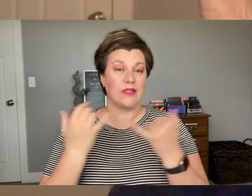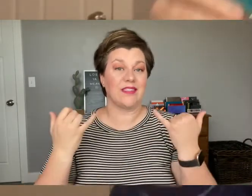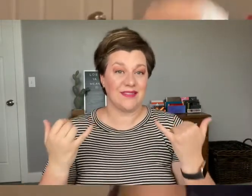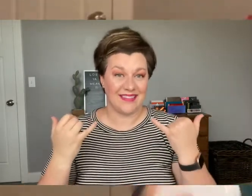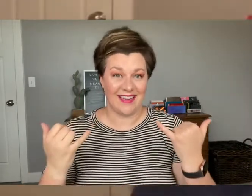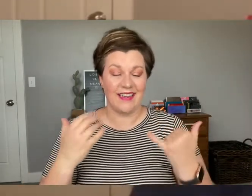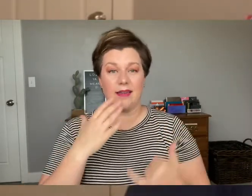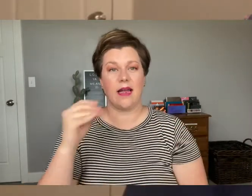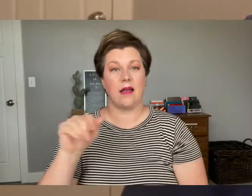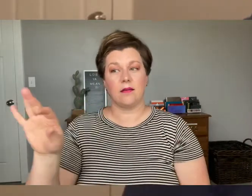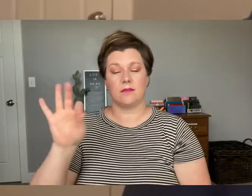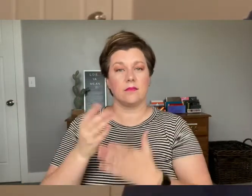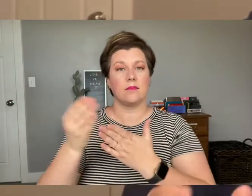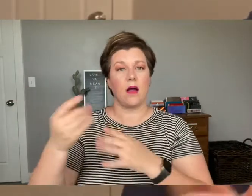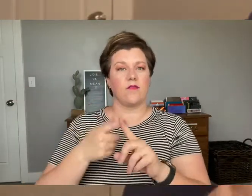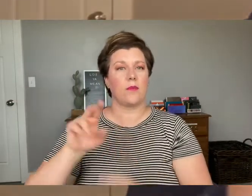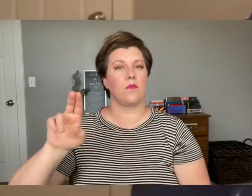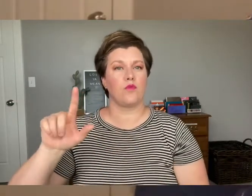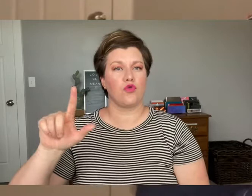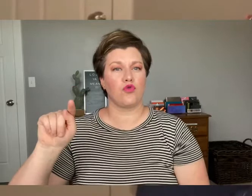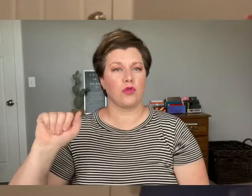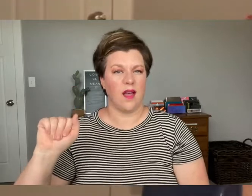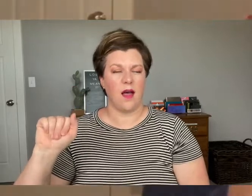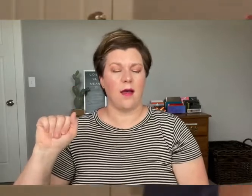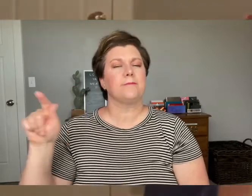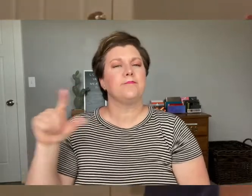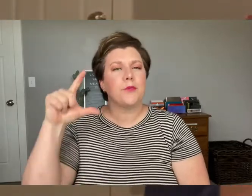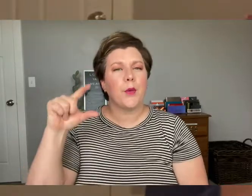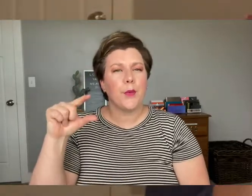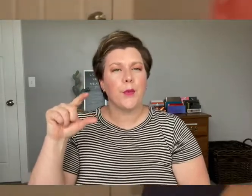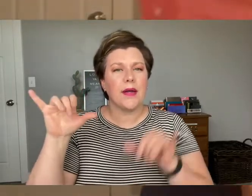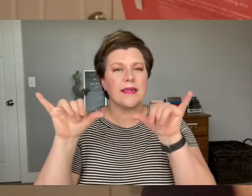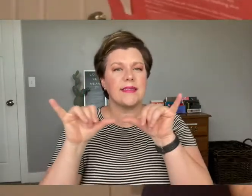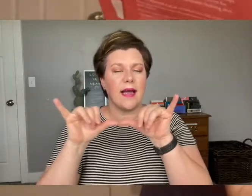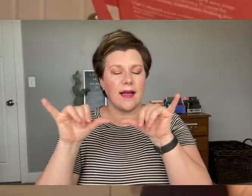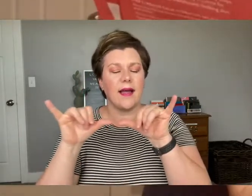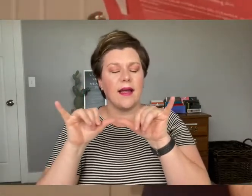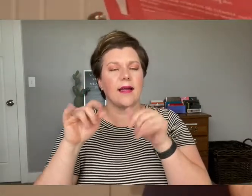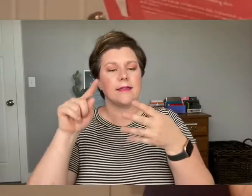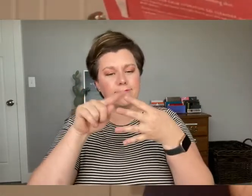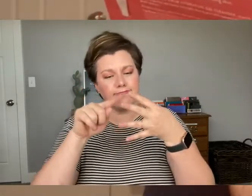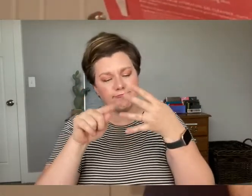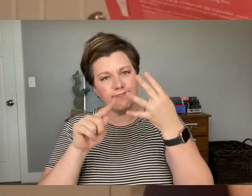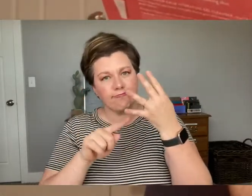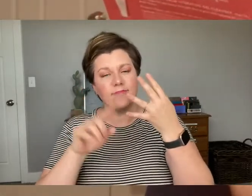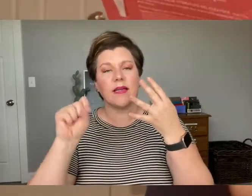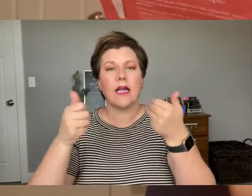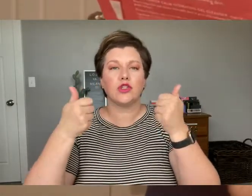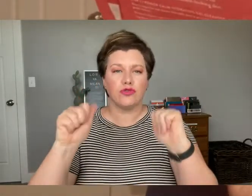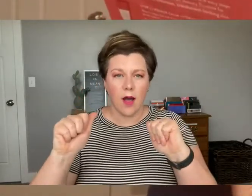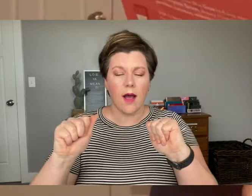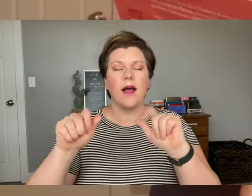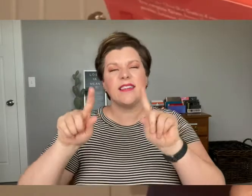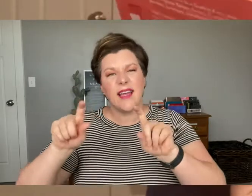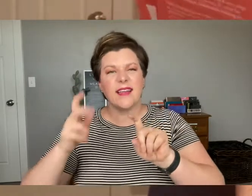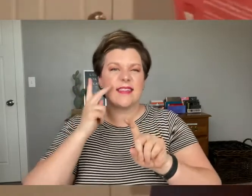going to use today. And I picked this up at Ulta. It's a trial size little